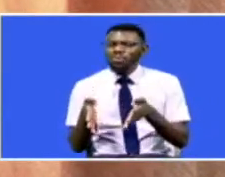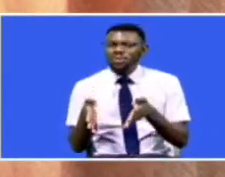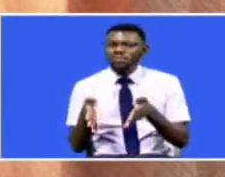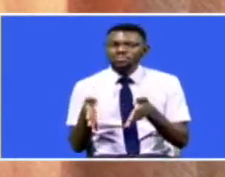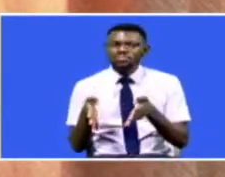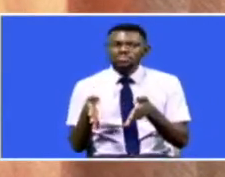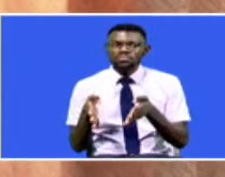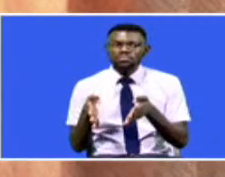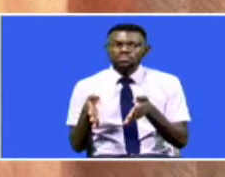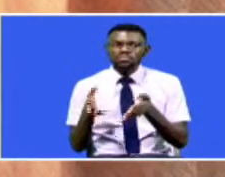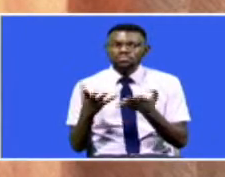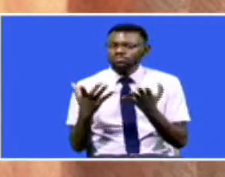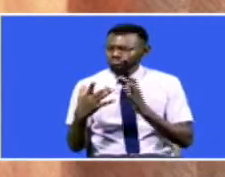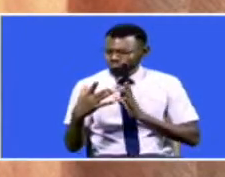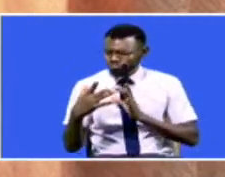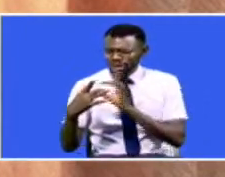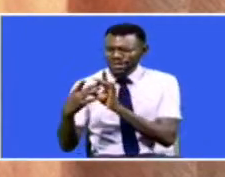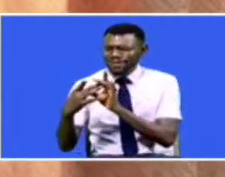to do the linking,